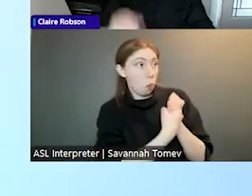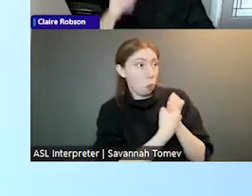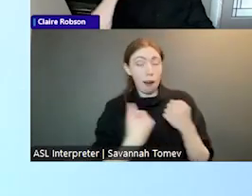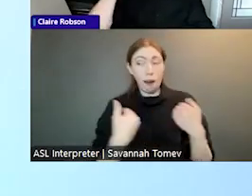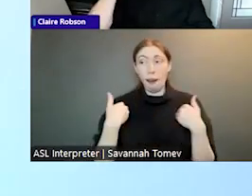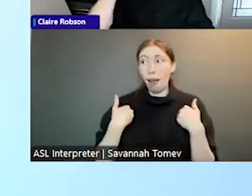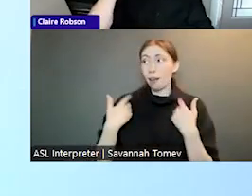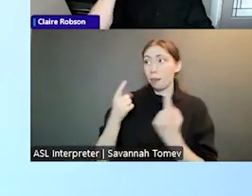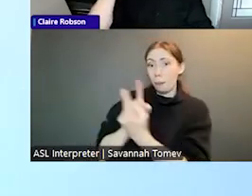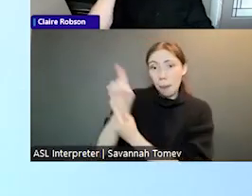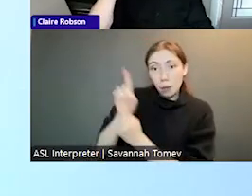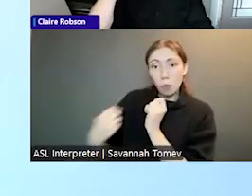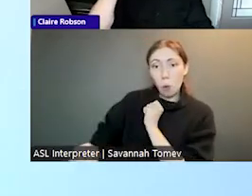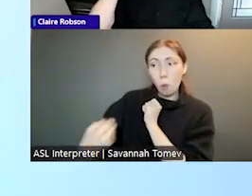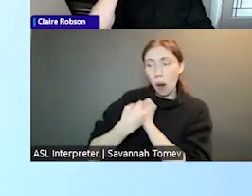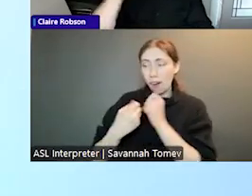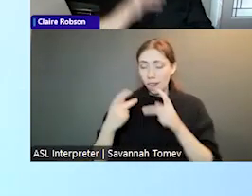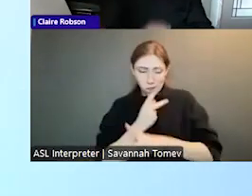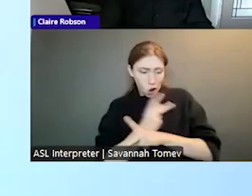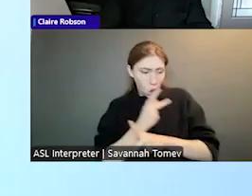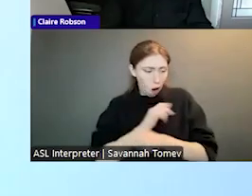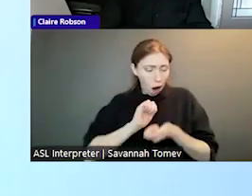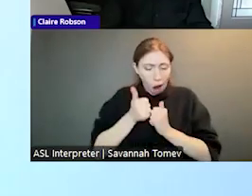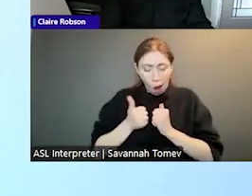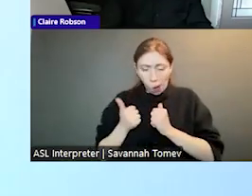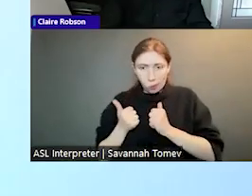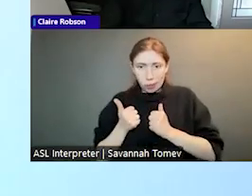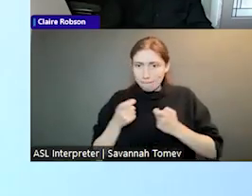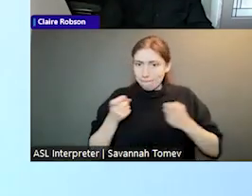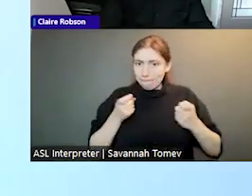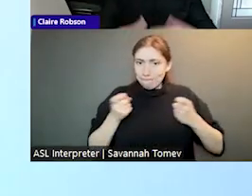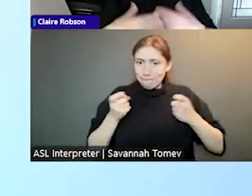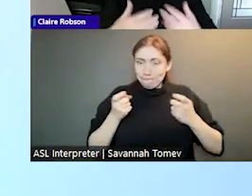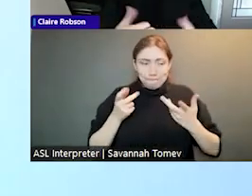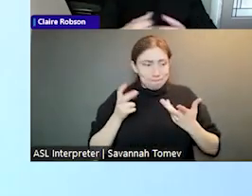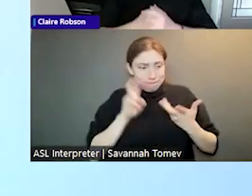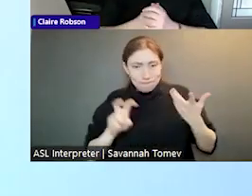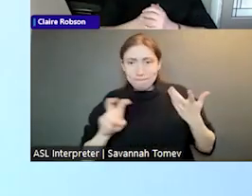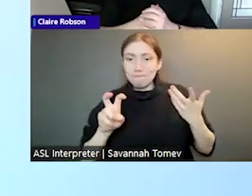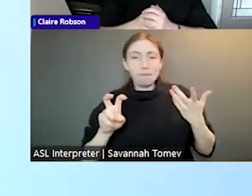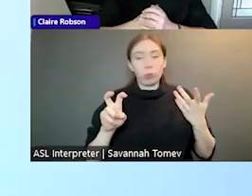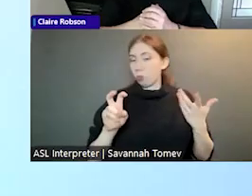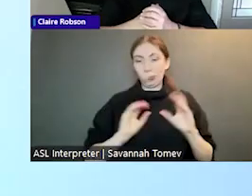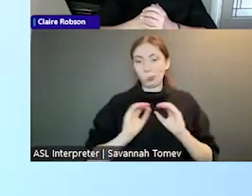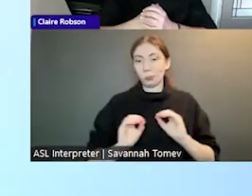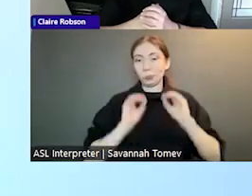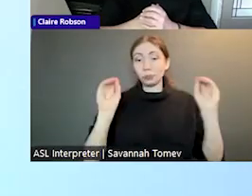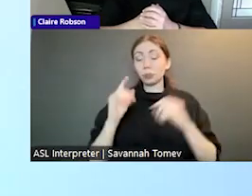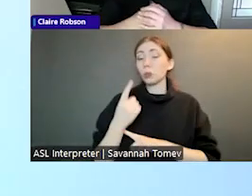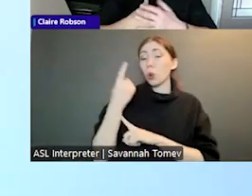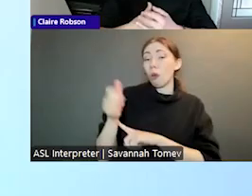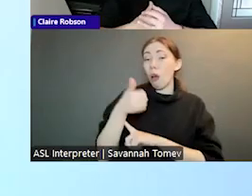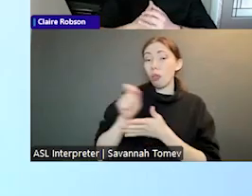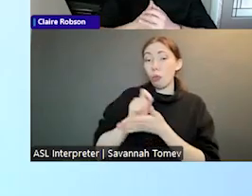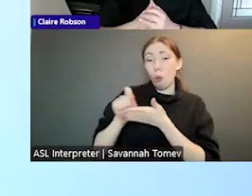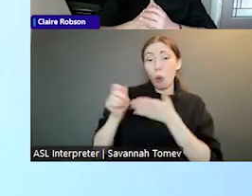situation. One researcher, Cale Reed, has talked about how it takes a village to raise a child